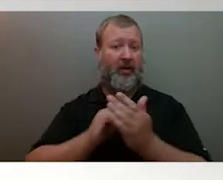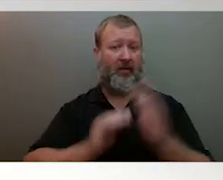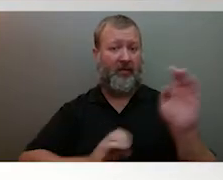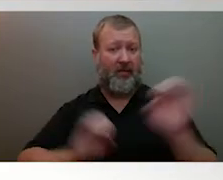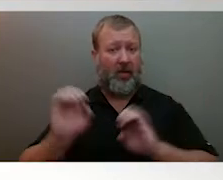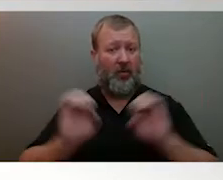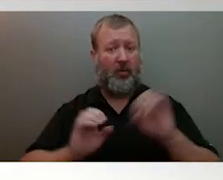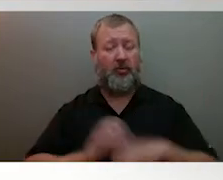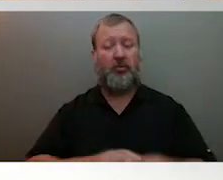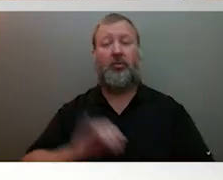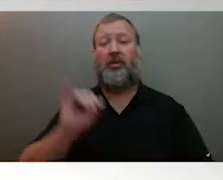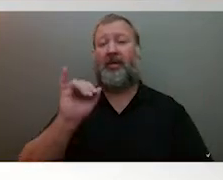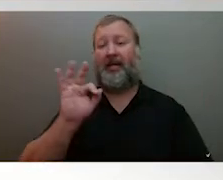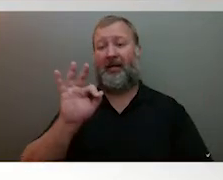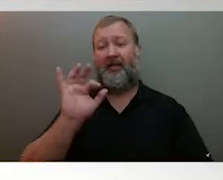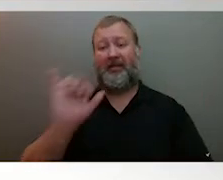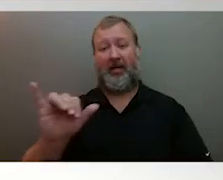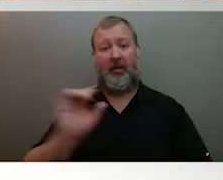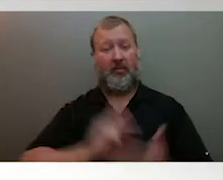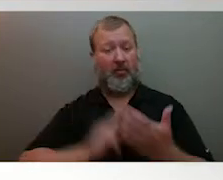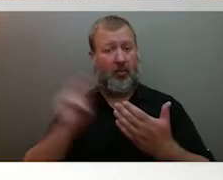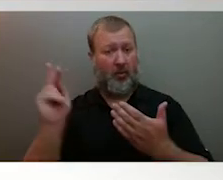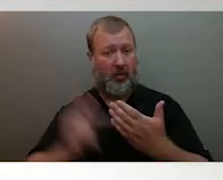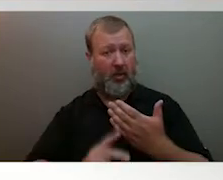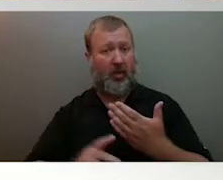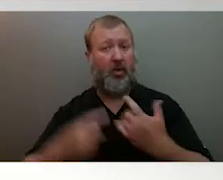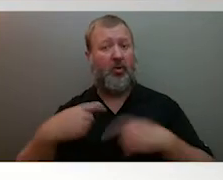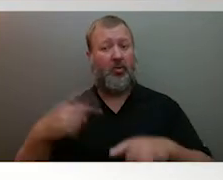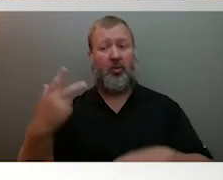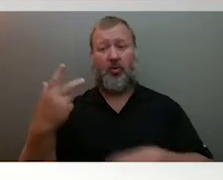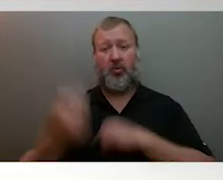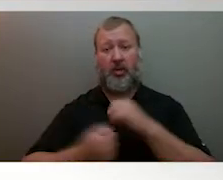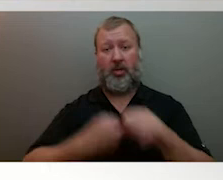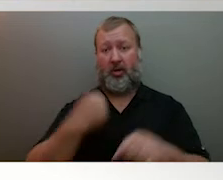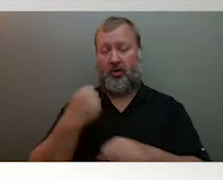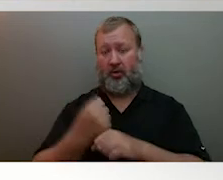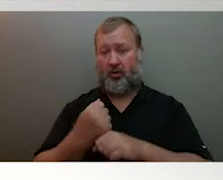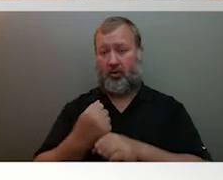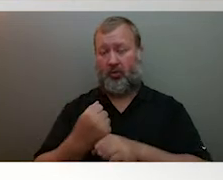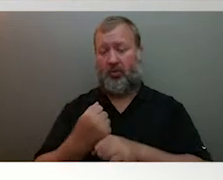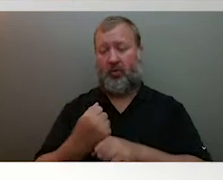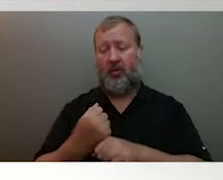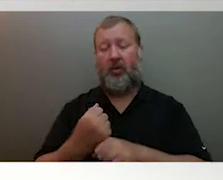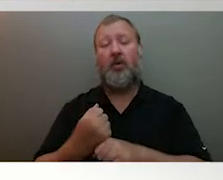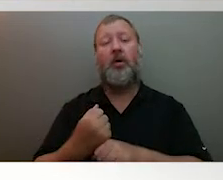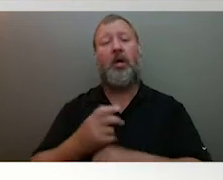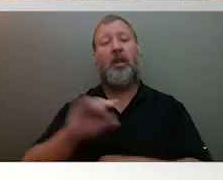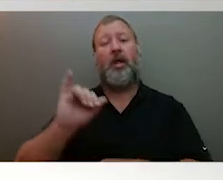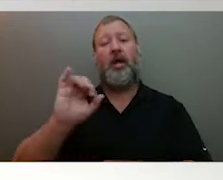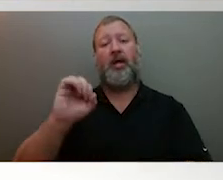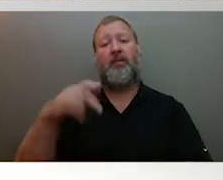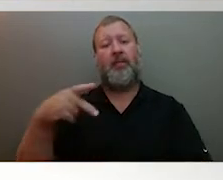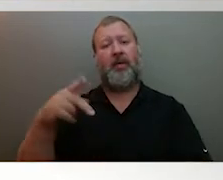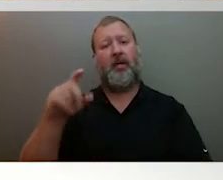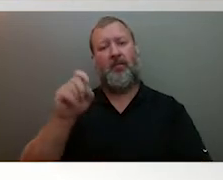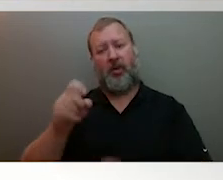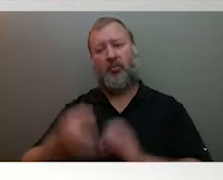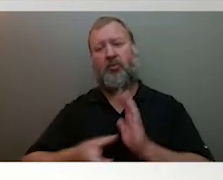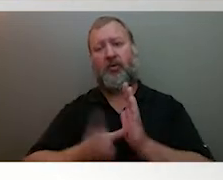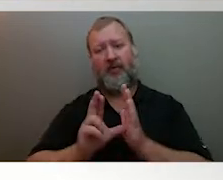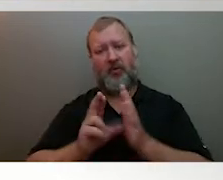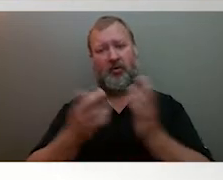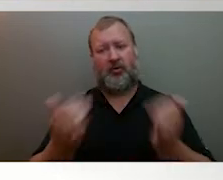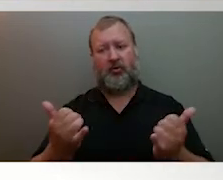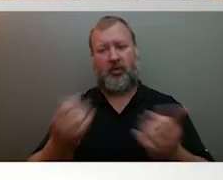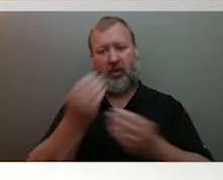student is in the hospital homebound program during the 3-year evaluation year, The IEP team must review the